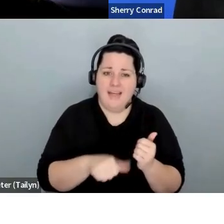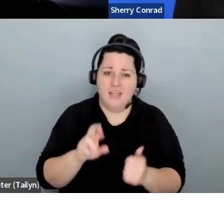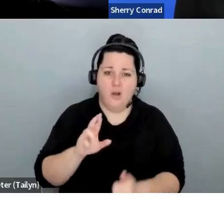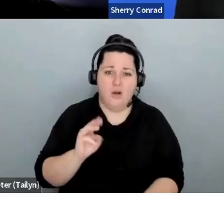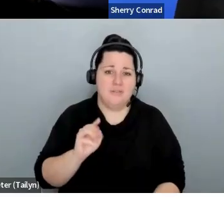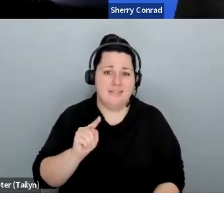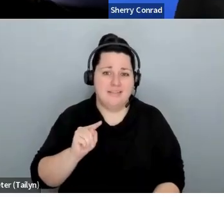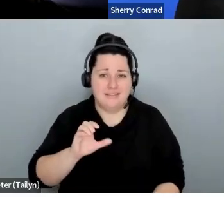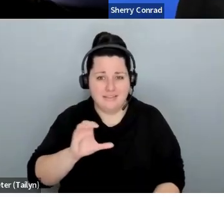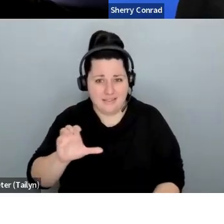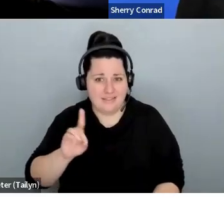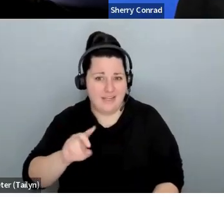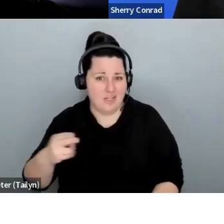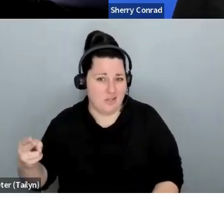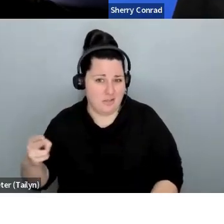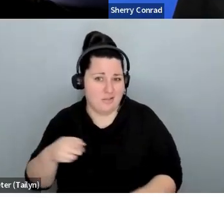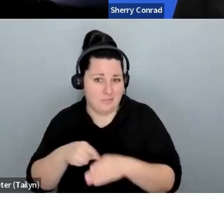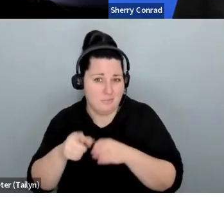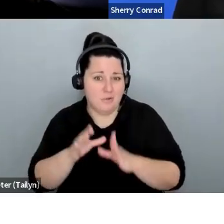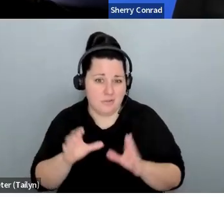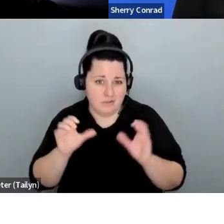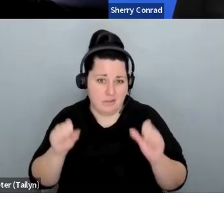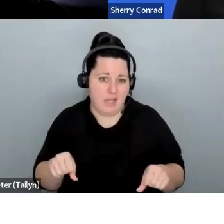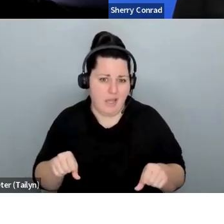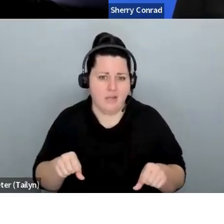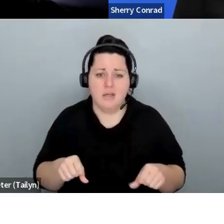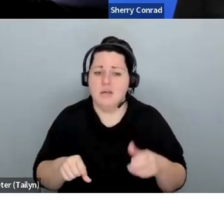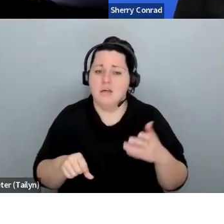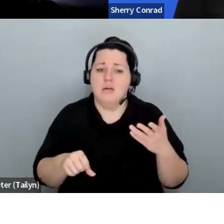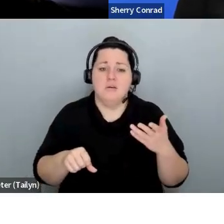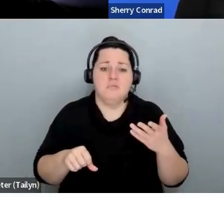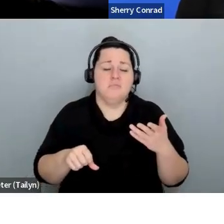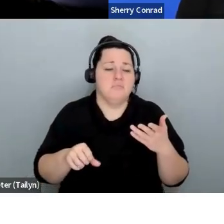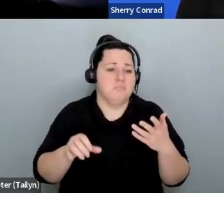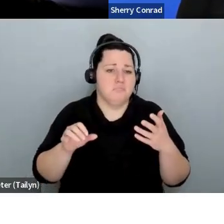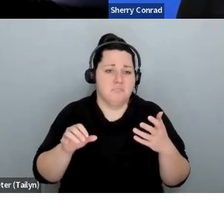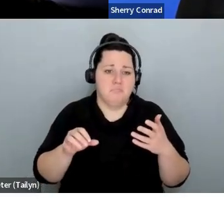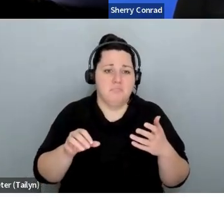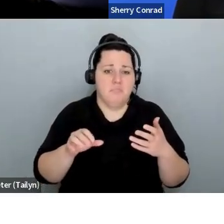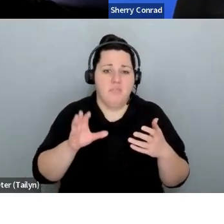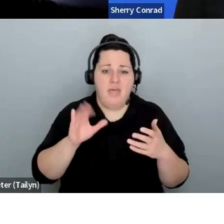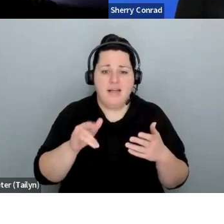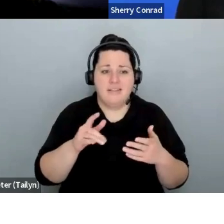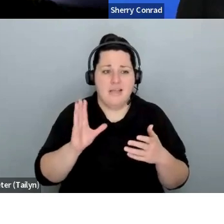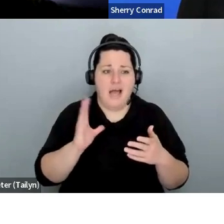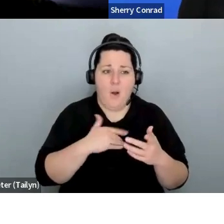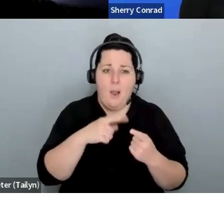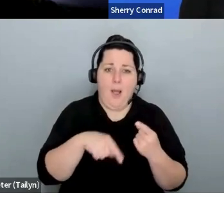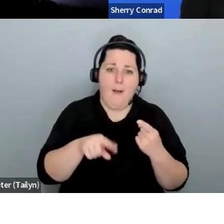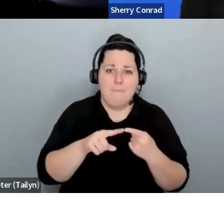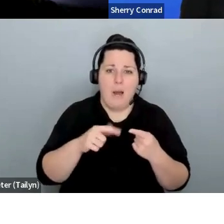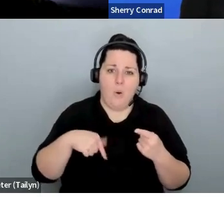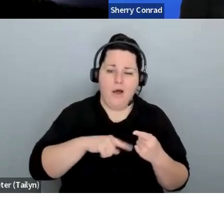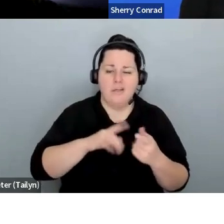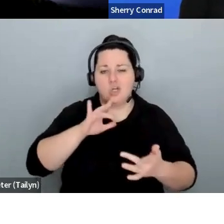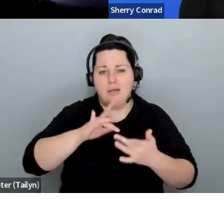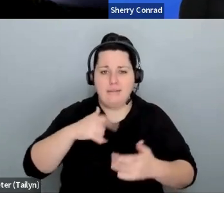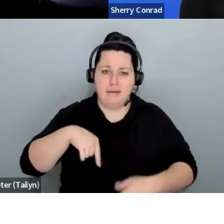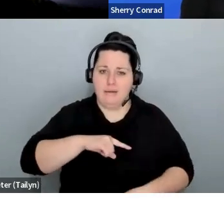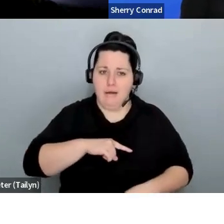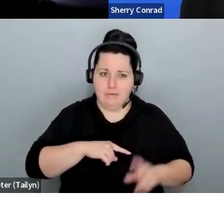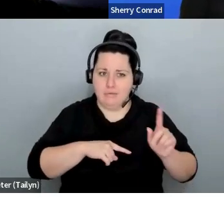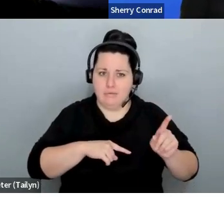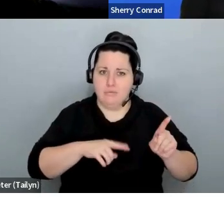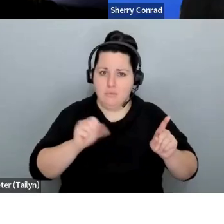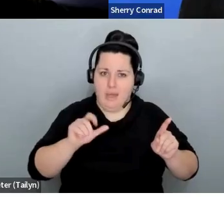RMTC DHH specialists. And you can do that from our About Us, Contact Us webpage. And